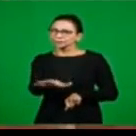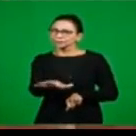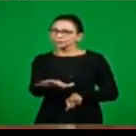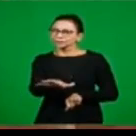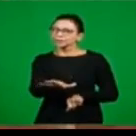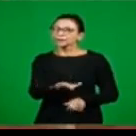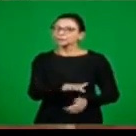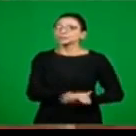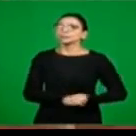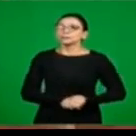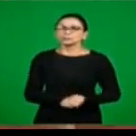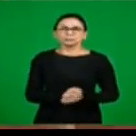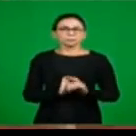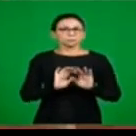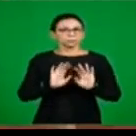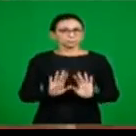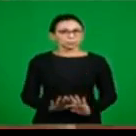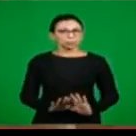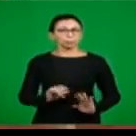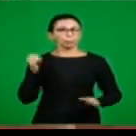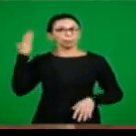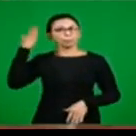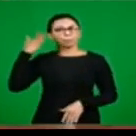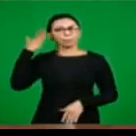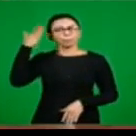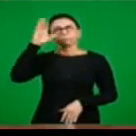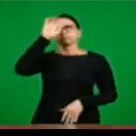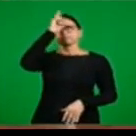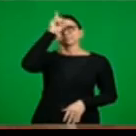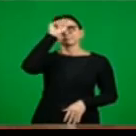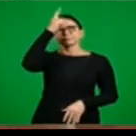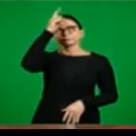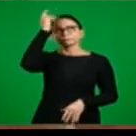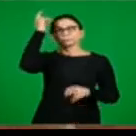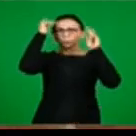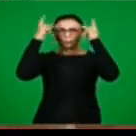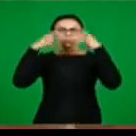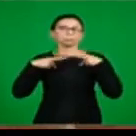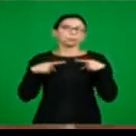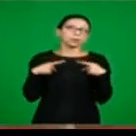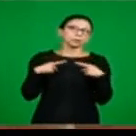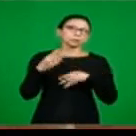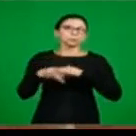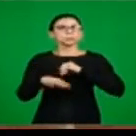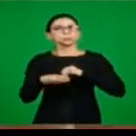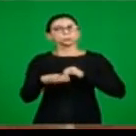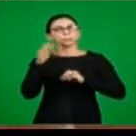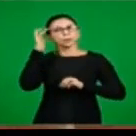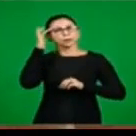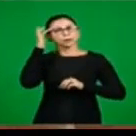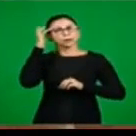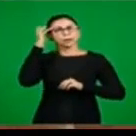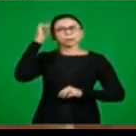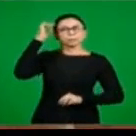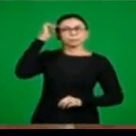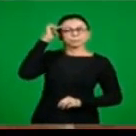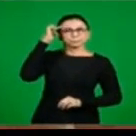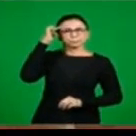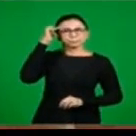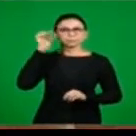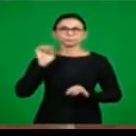preach. They put their message according to it is in their mind, what they think,